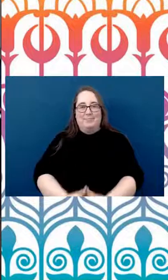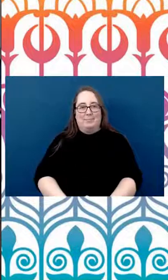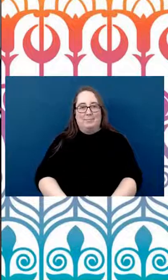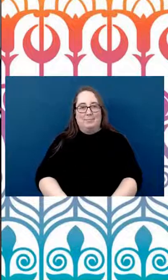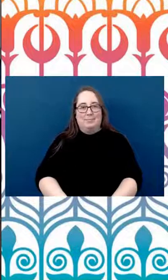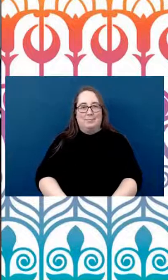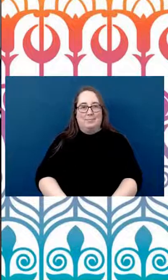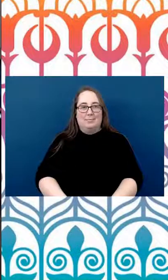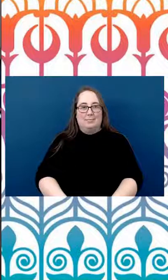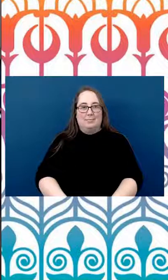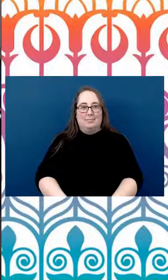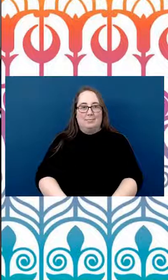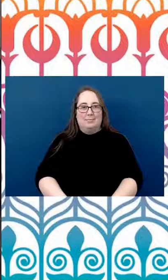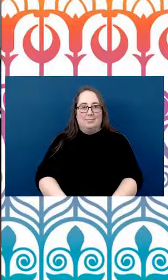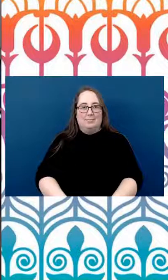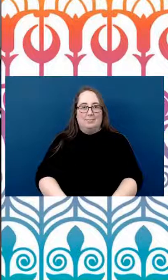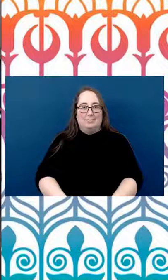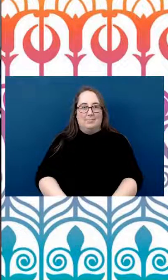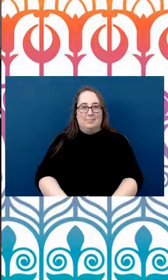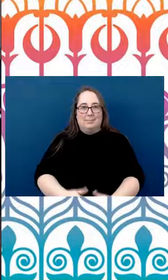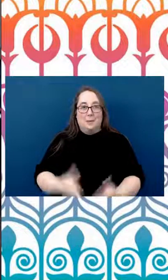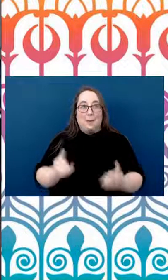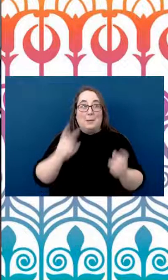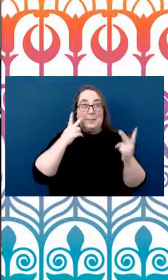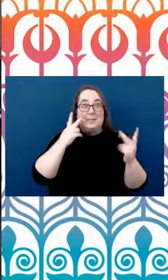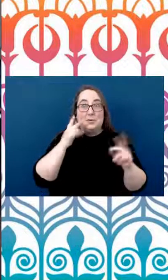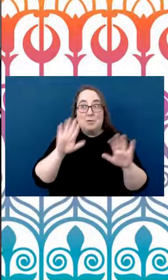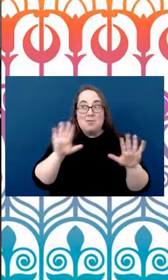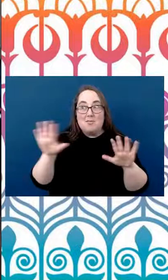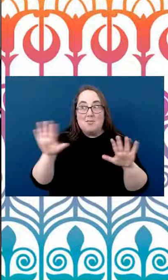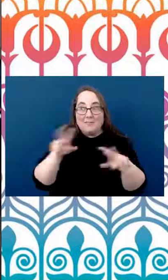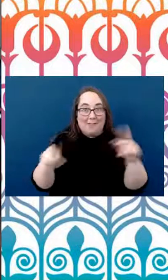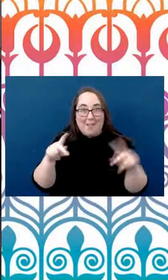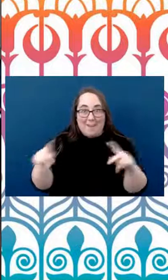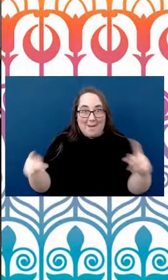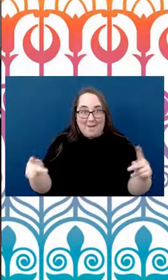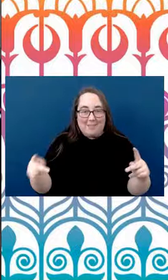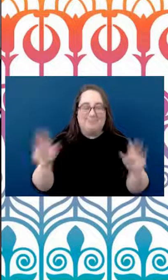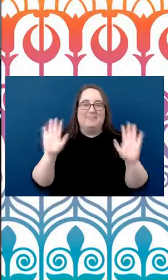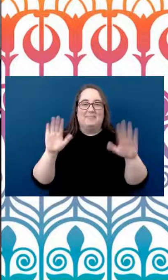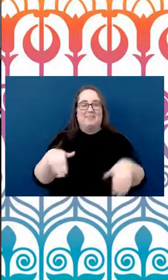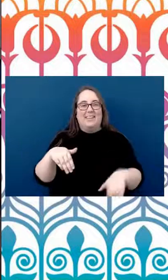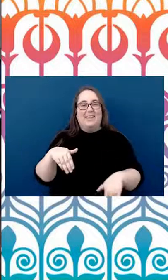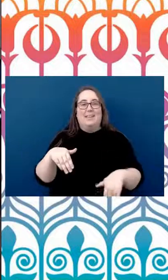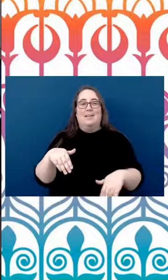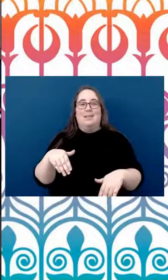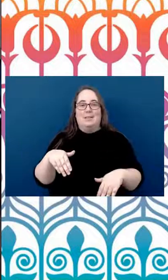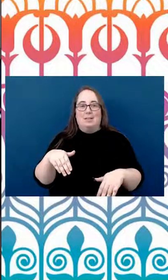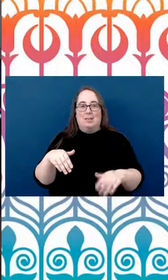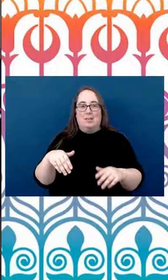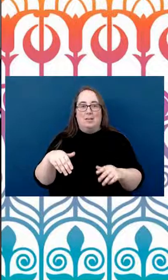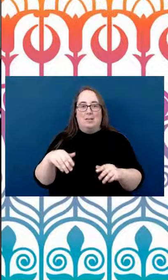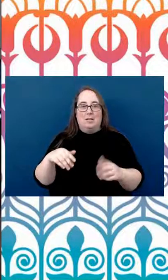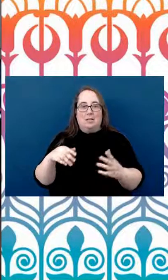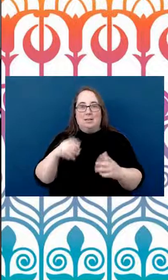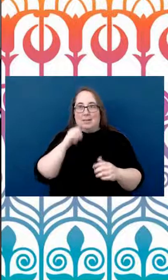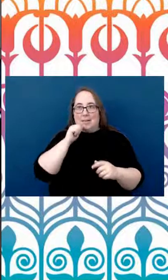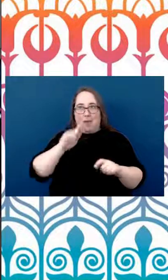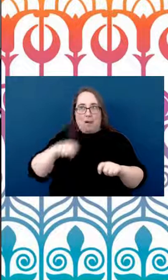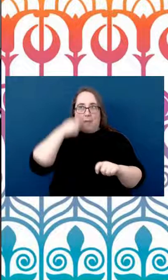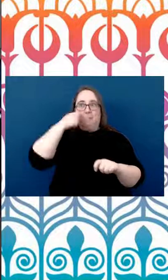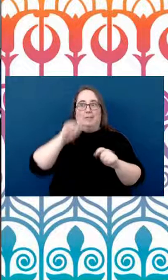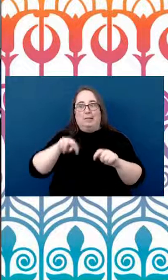I would love to see if anyone else had some fallout. Luckily, it found its way to the bowl and not to my mouth, huh?